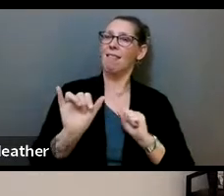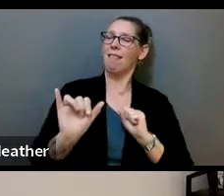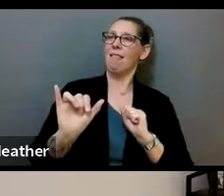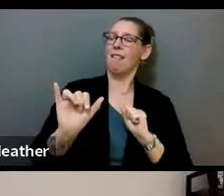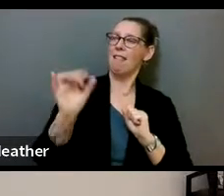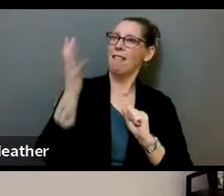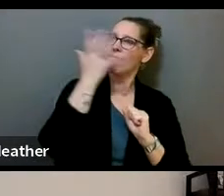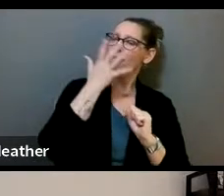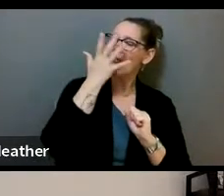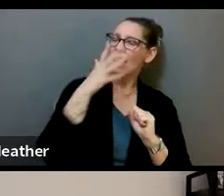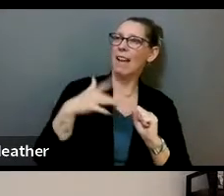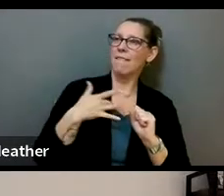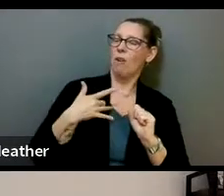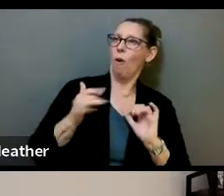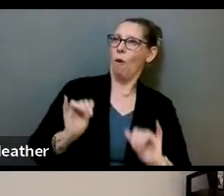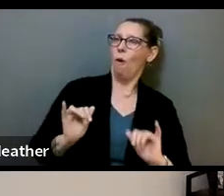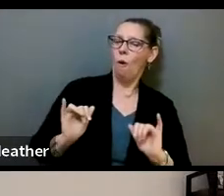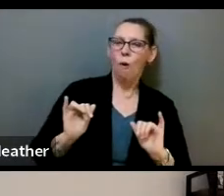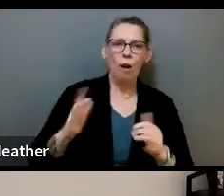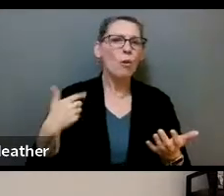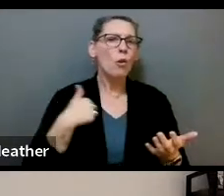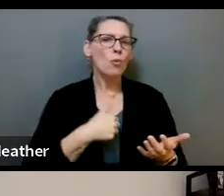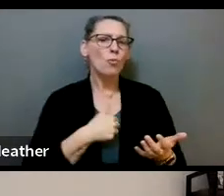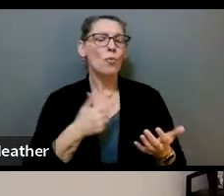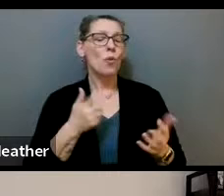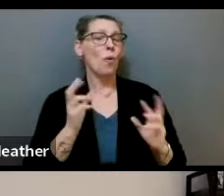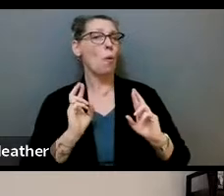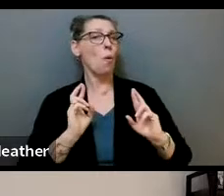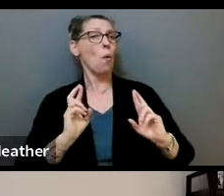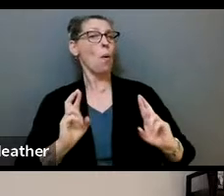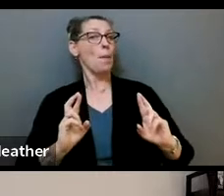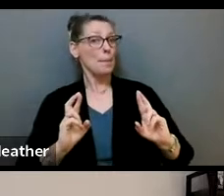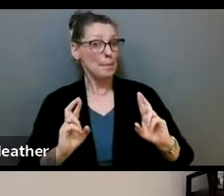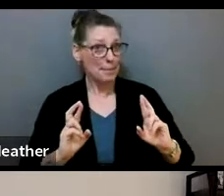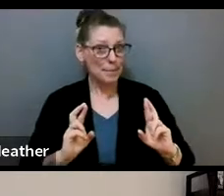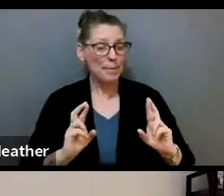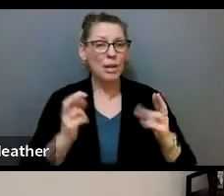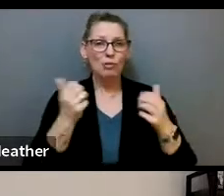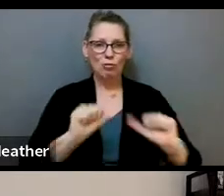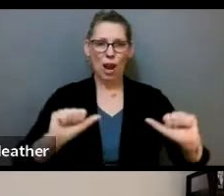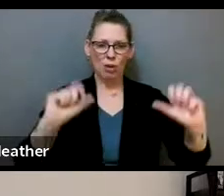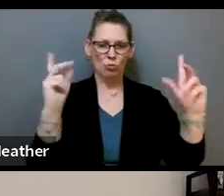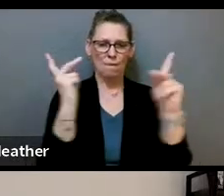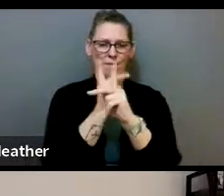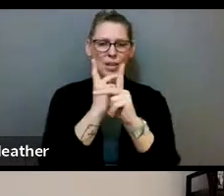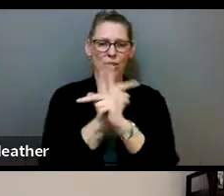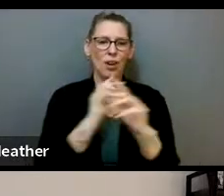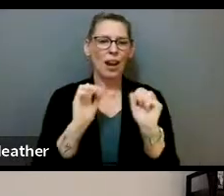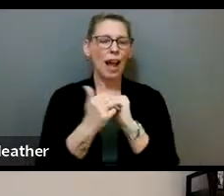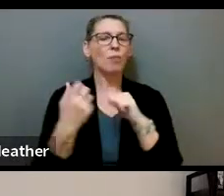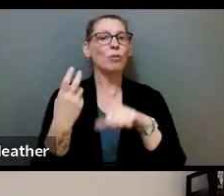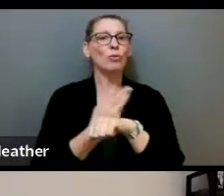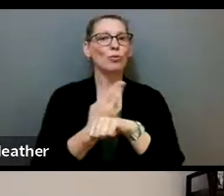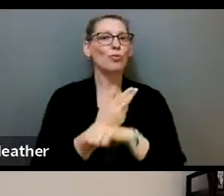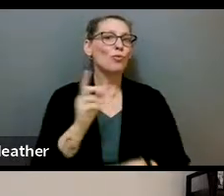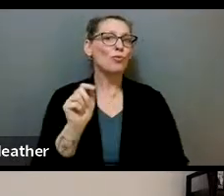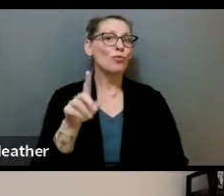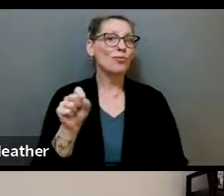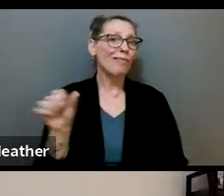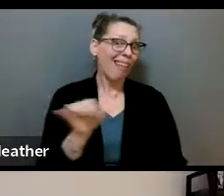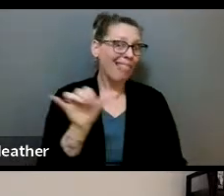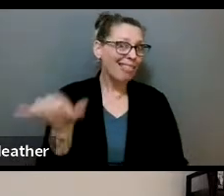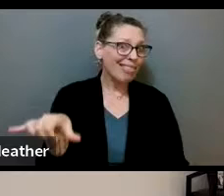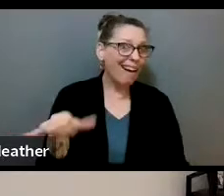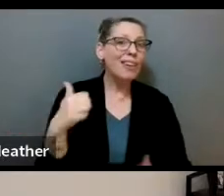And so one of the things that we're hoping to do is try to figure out how to utilize tools such as that to